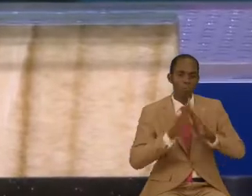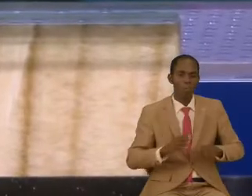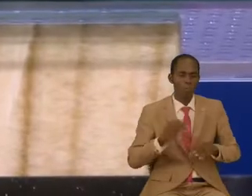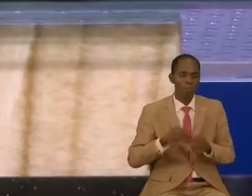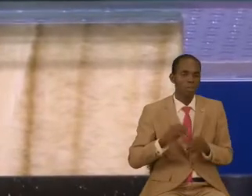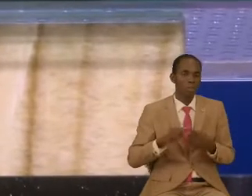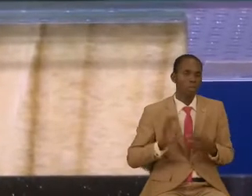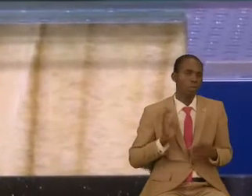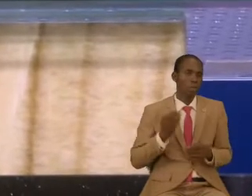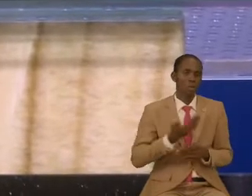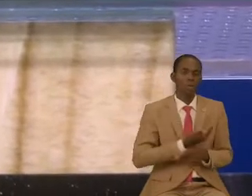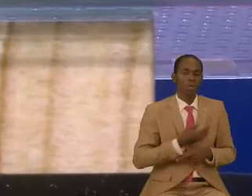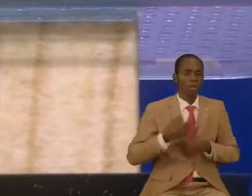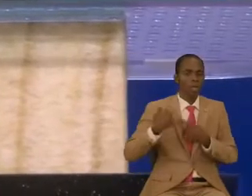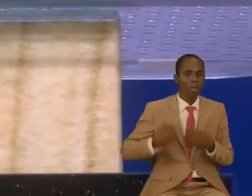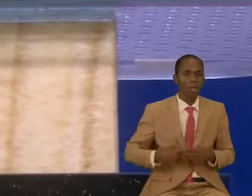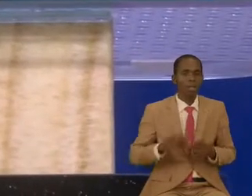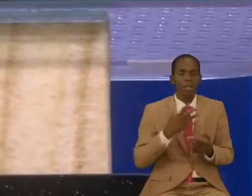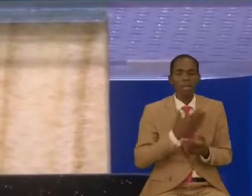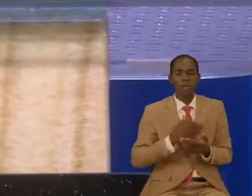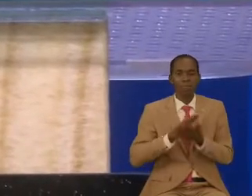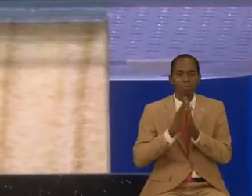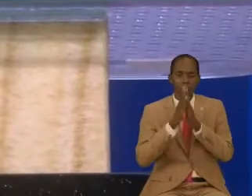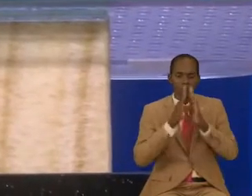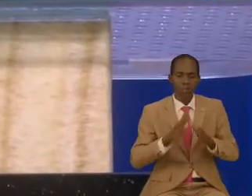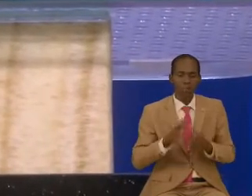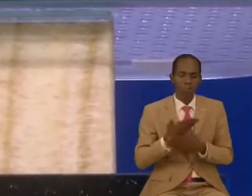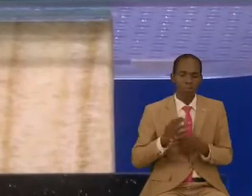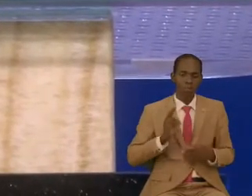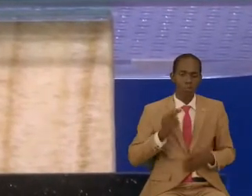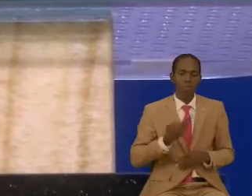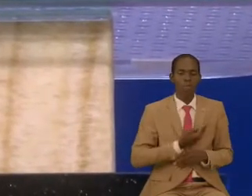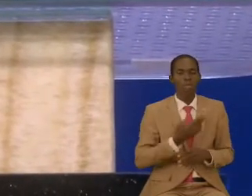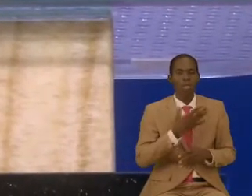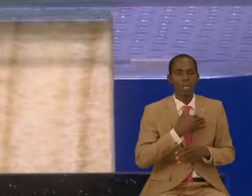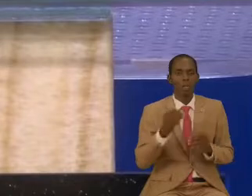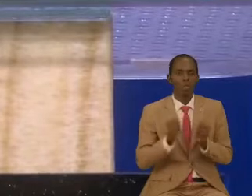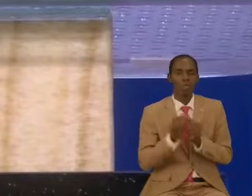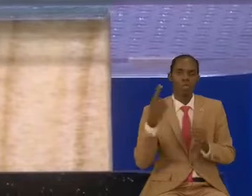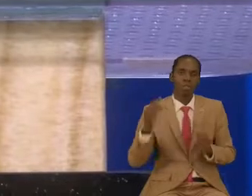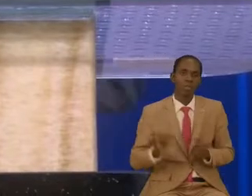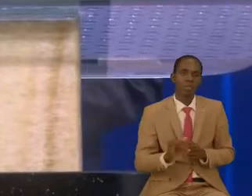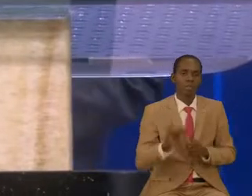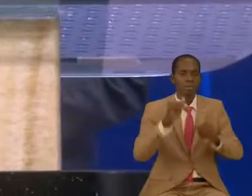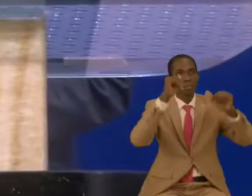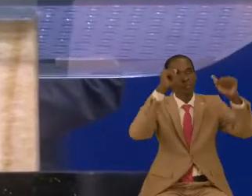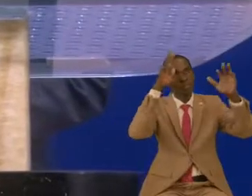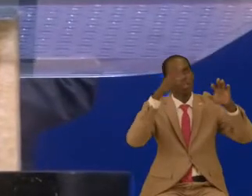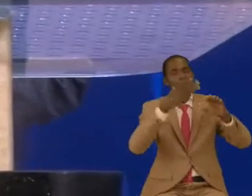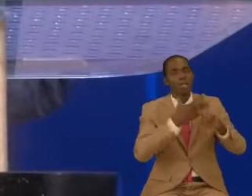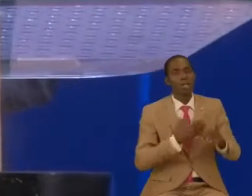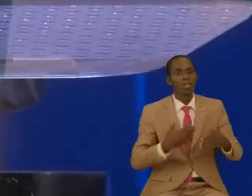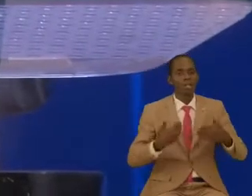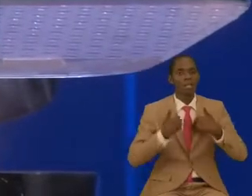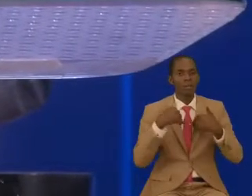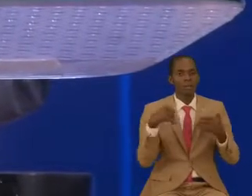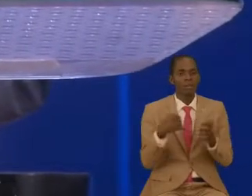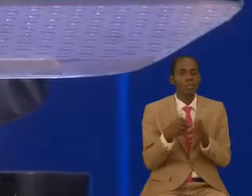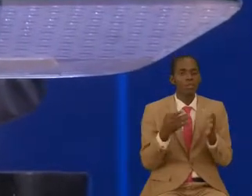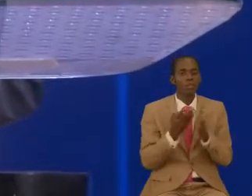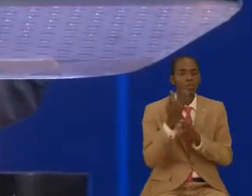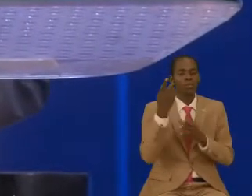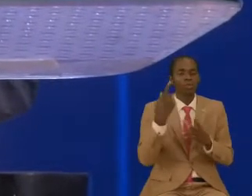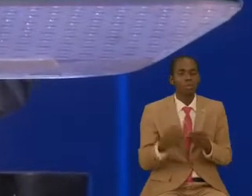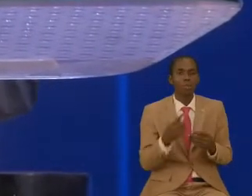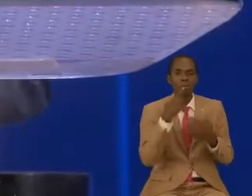peace between us and the everlasting Father. And having made peace through the blood of his cross, by